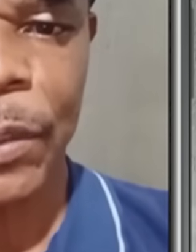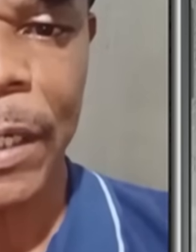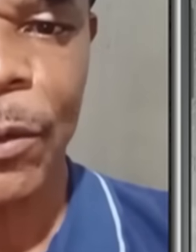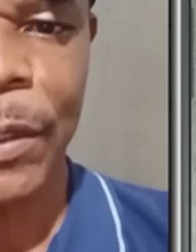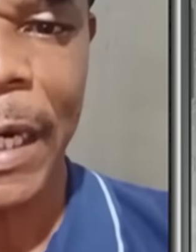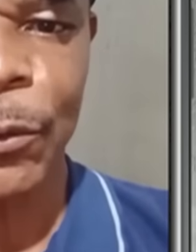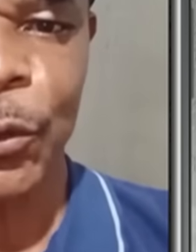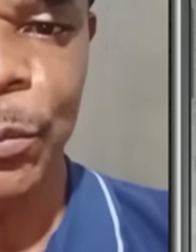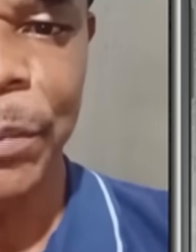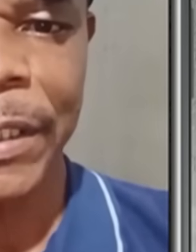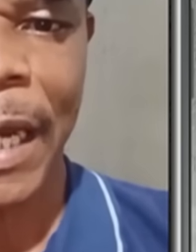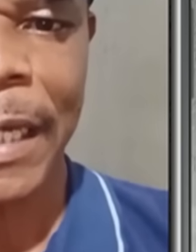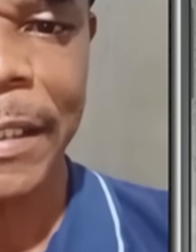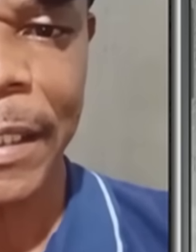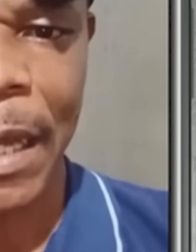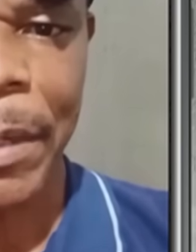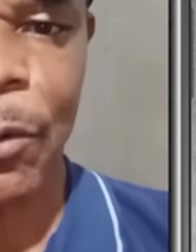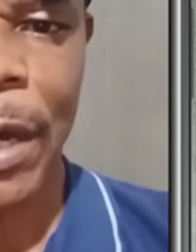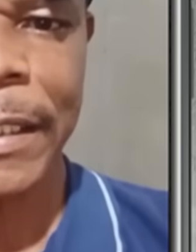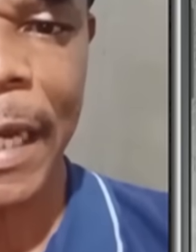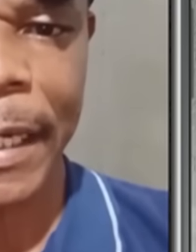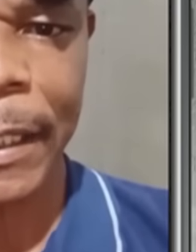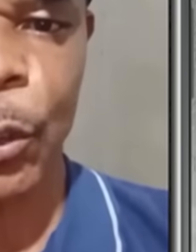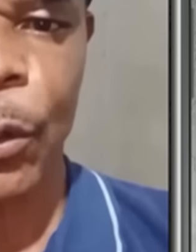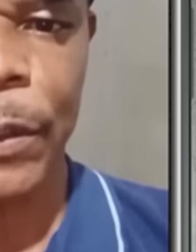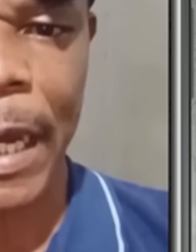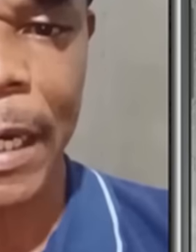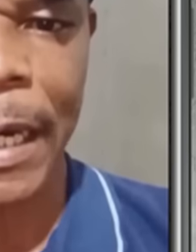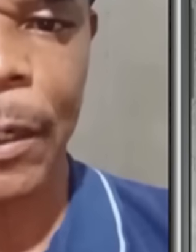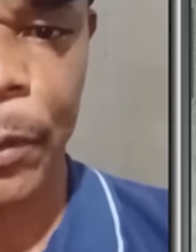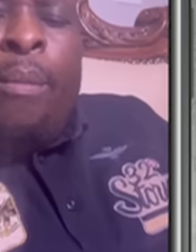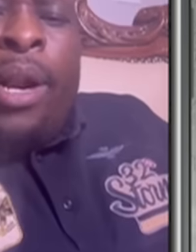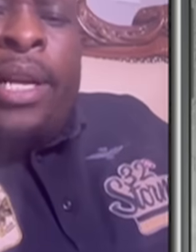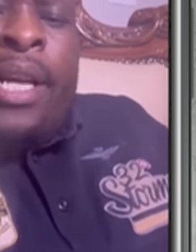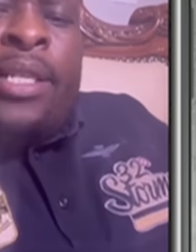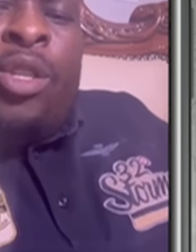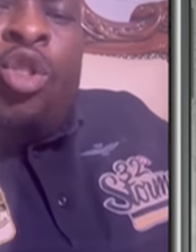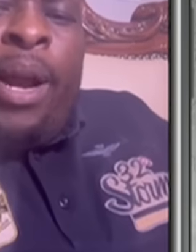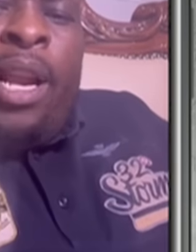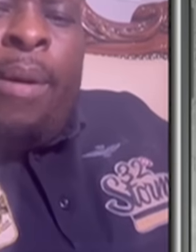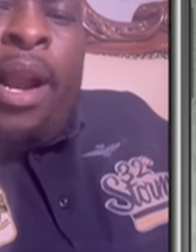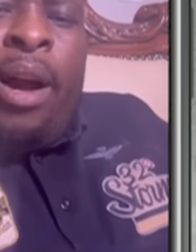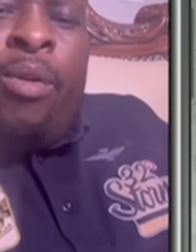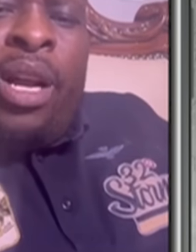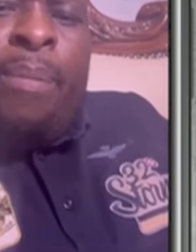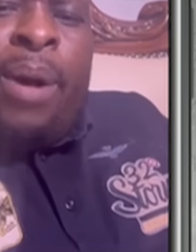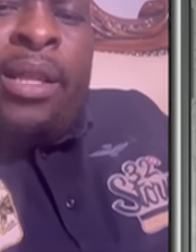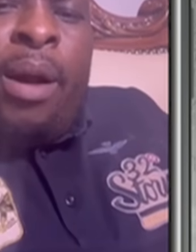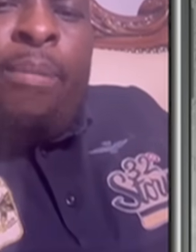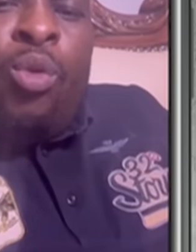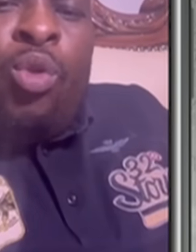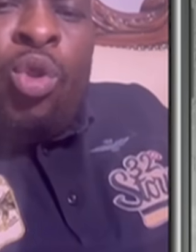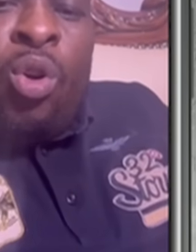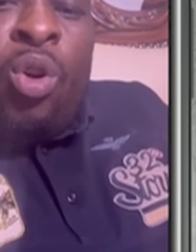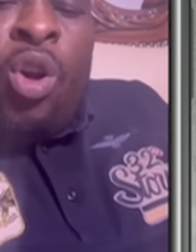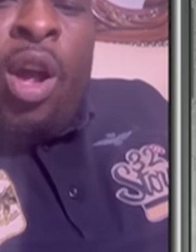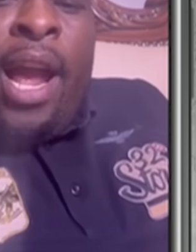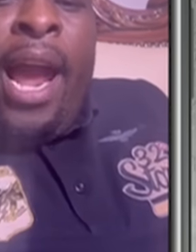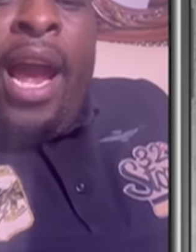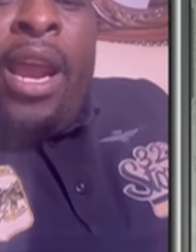le tokelo ya go šomiša senamelwa sa kgetho ya gagwe. Bora di-taxi nto ba e lebalang gore ke phate ya